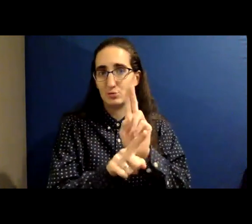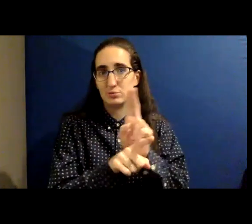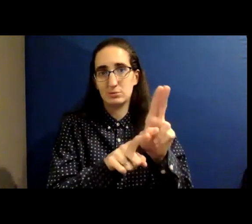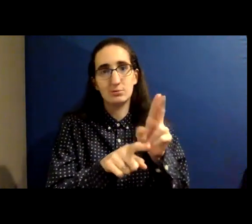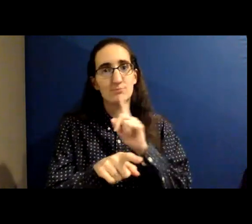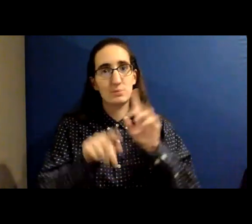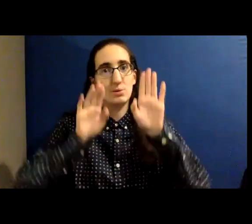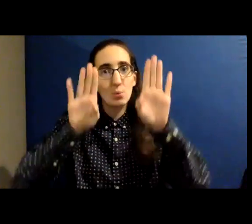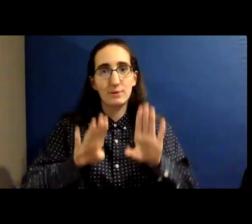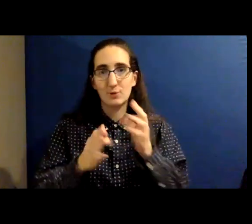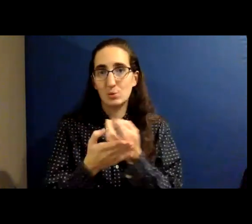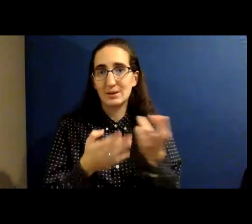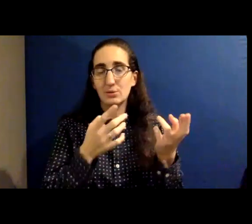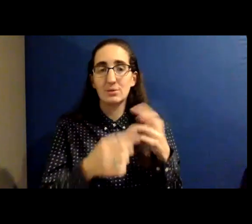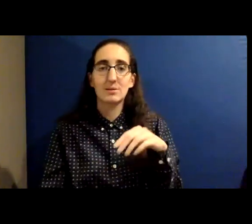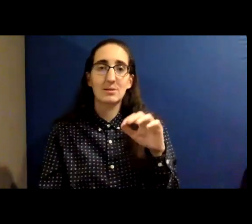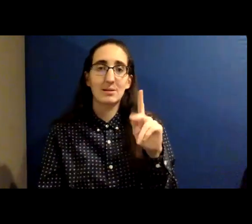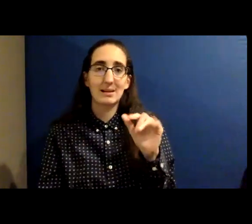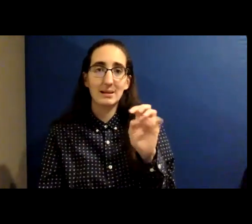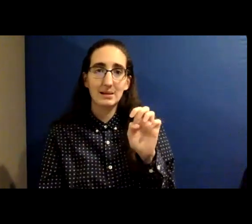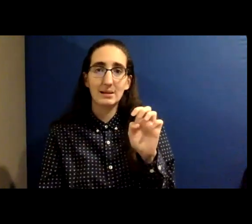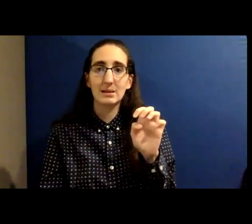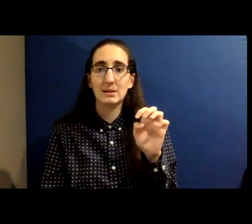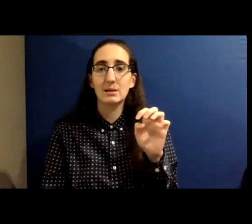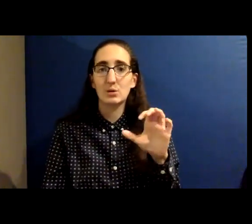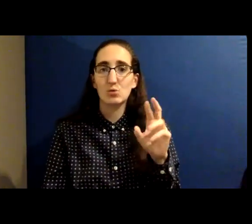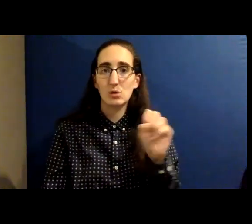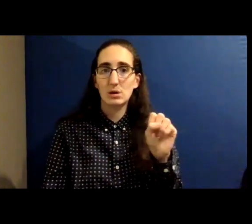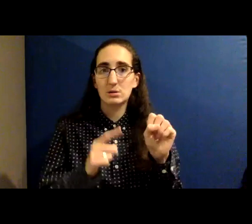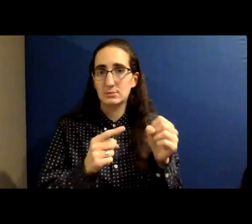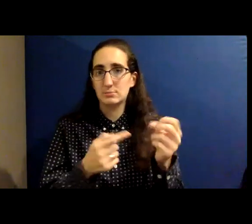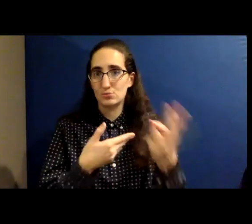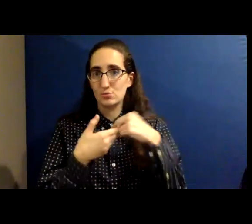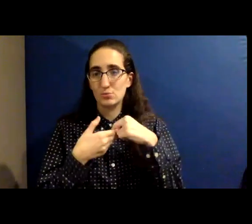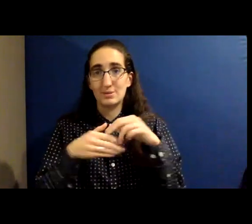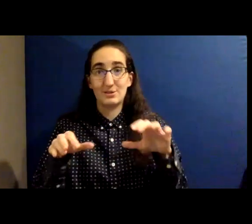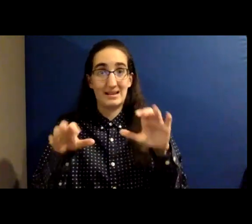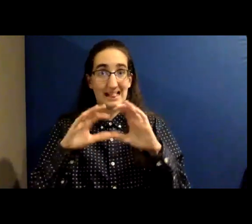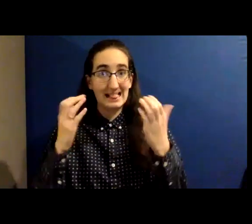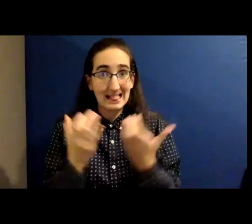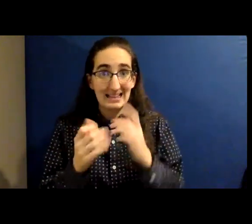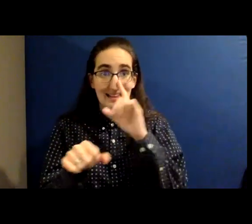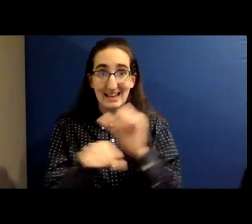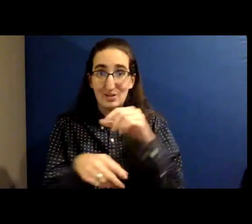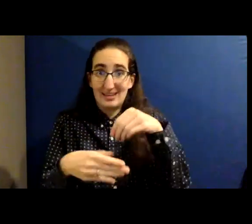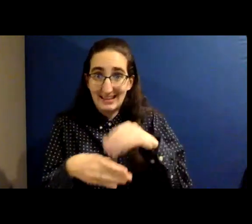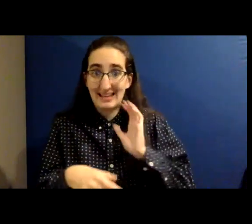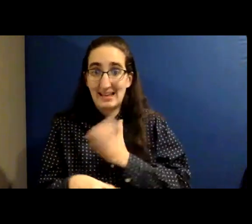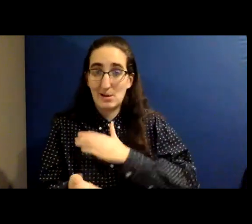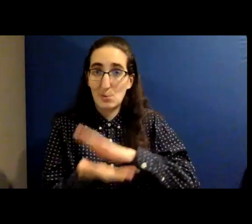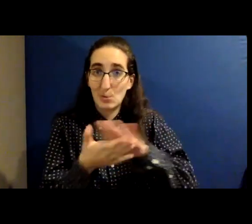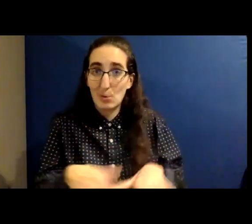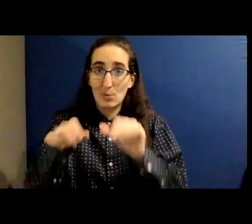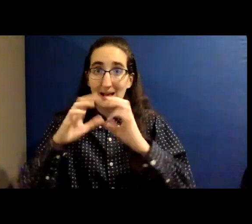wonderful resource. Katie Wilderbring Cross has come in and done classes actually in our schools and talked